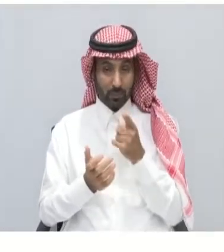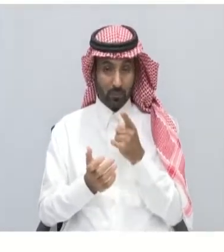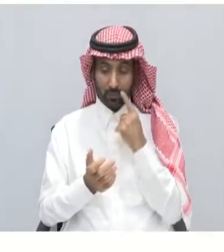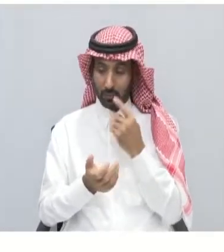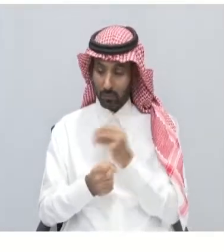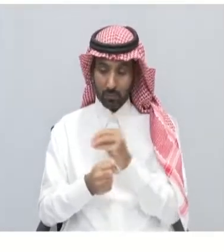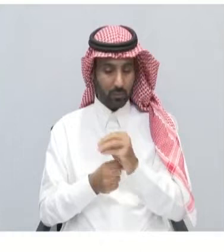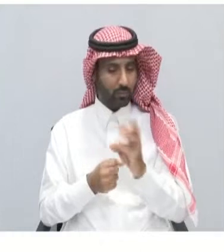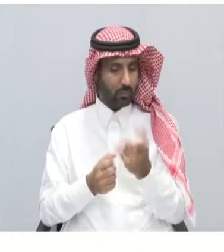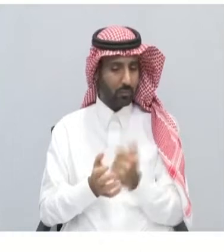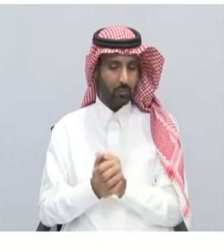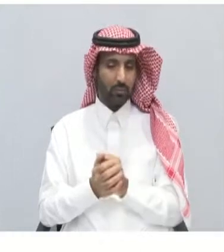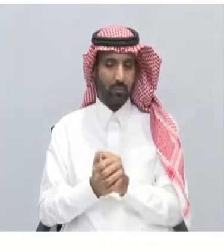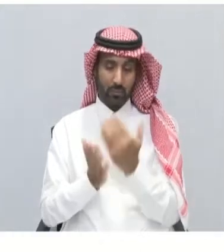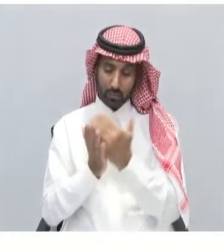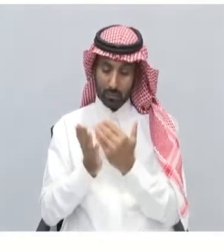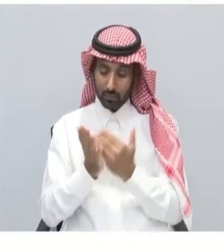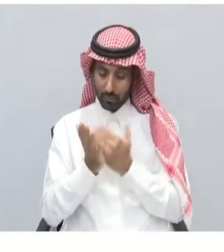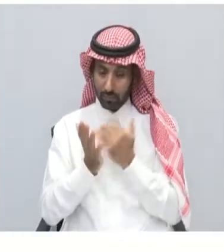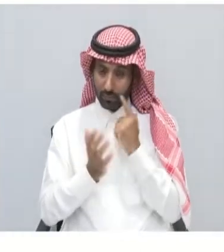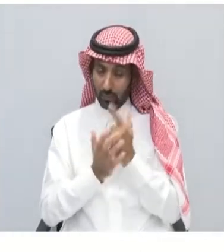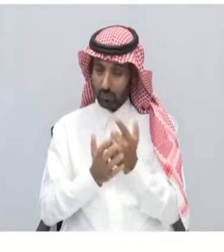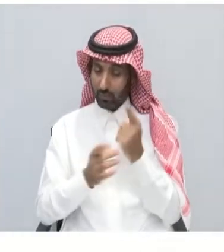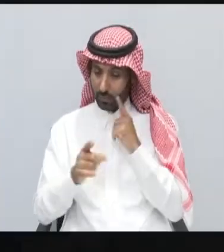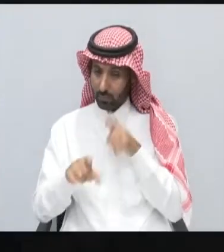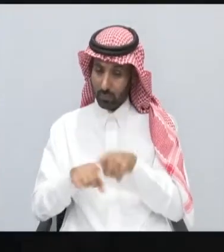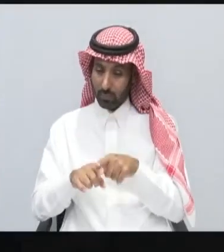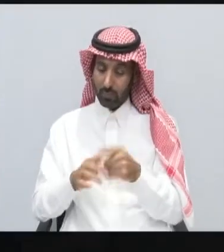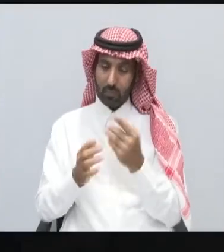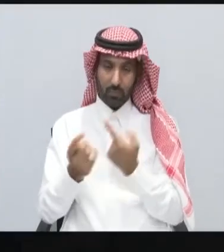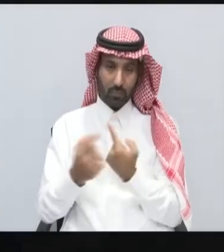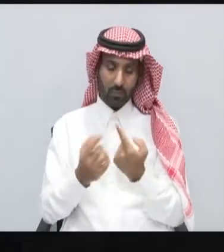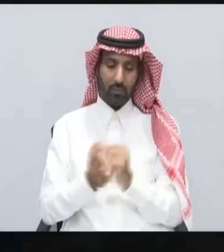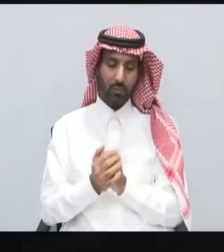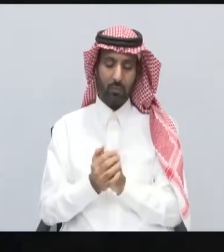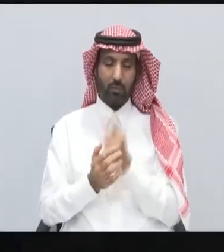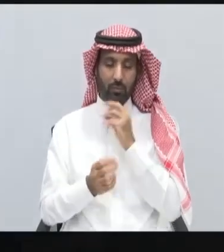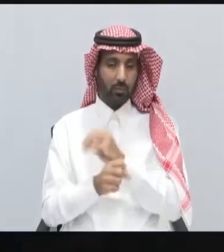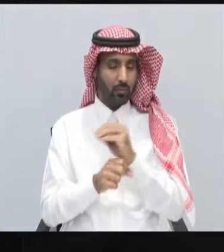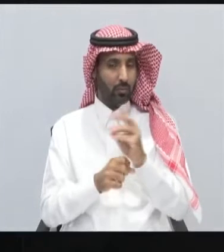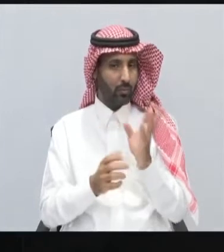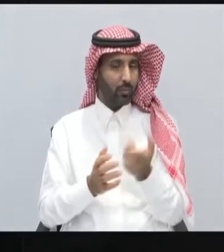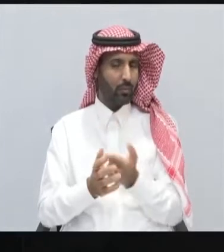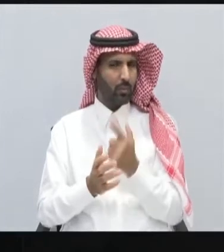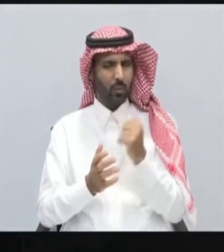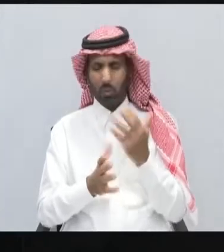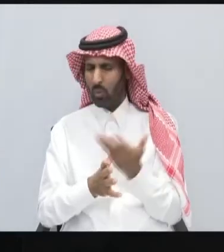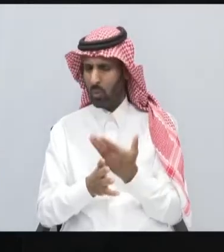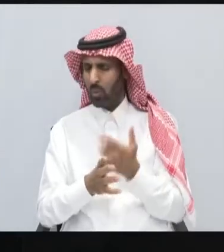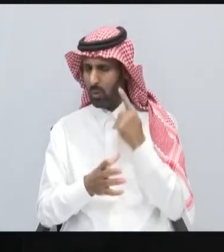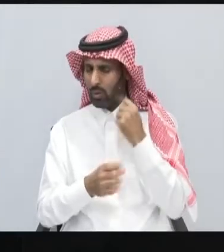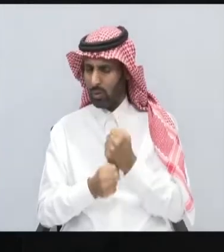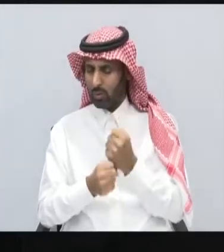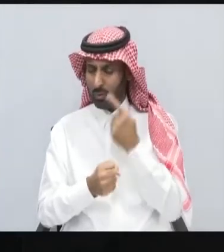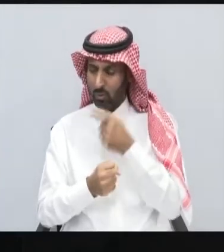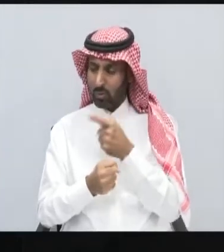share the list with your partner? Can we talk to each other? Can you tell each other what are the things that